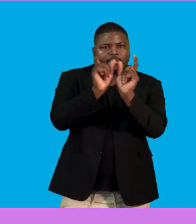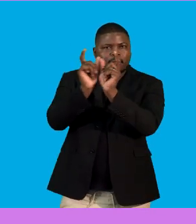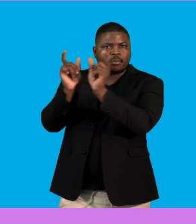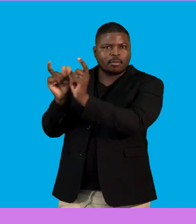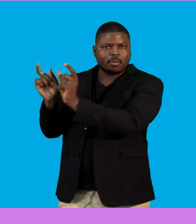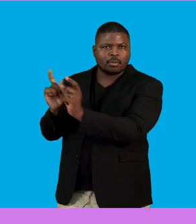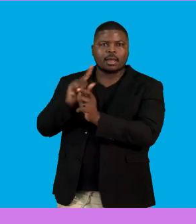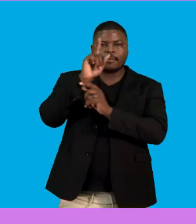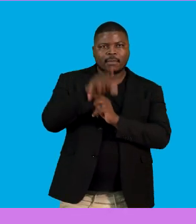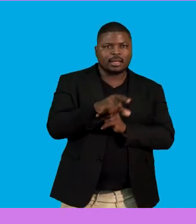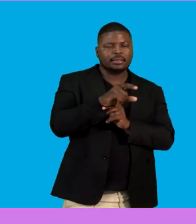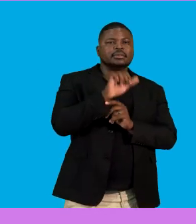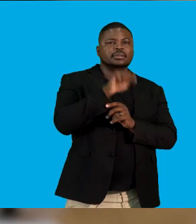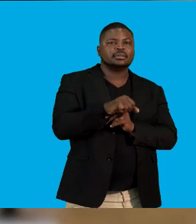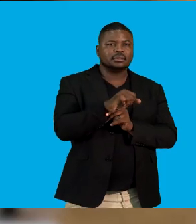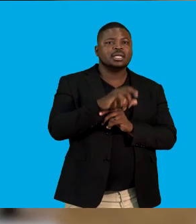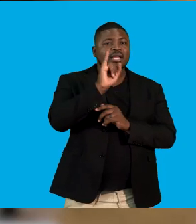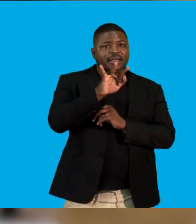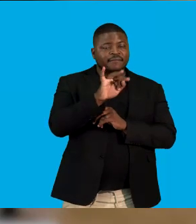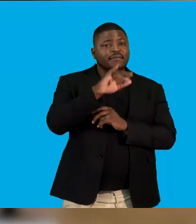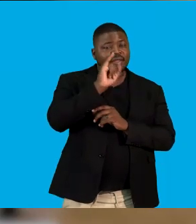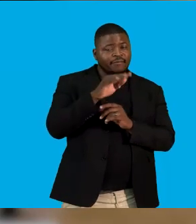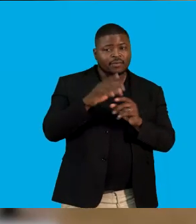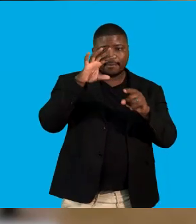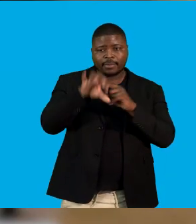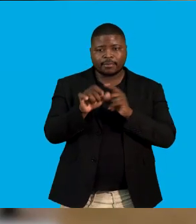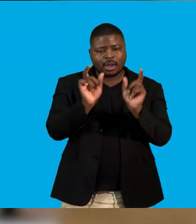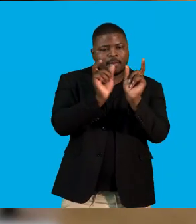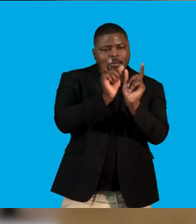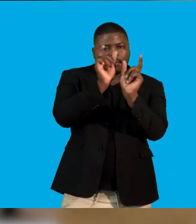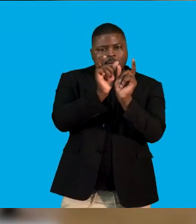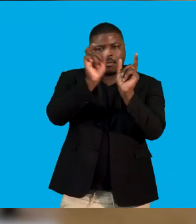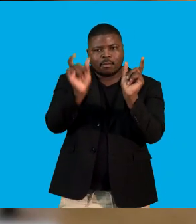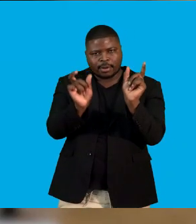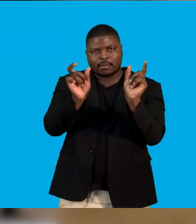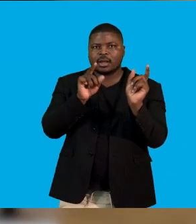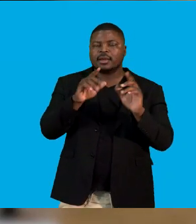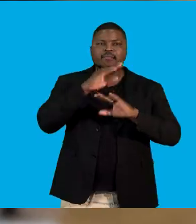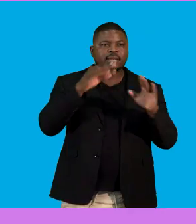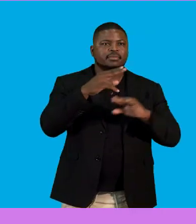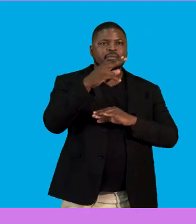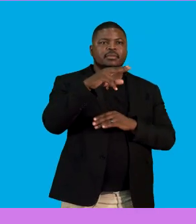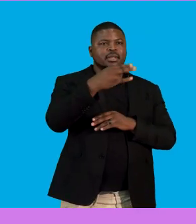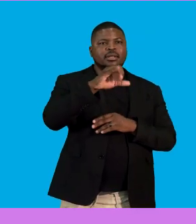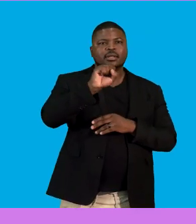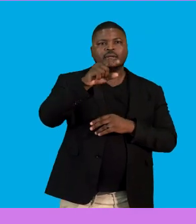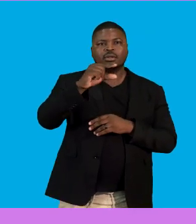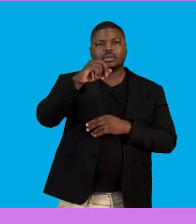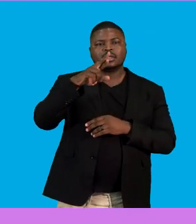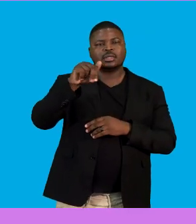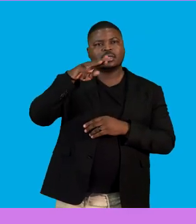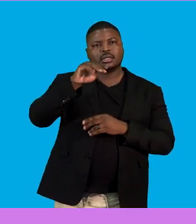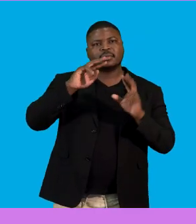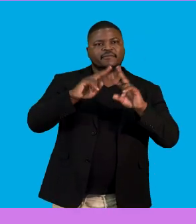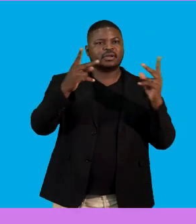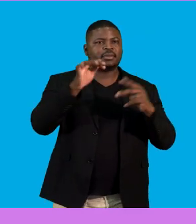you and you see it with spaces in between the bars, you must know that is not a histogram. Then a bar graph represents discrete